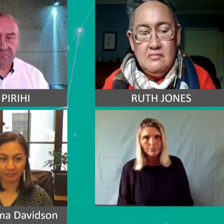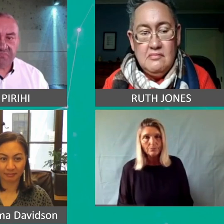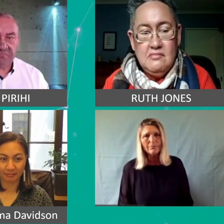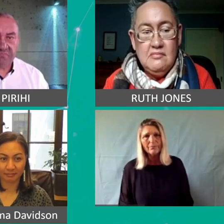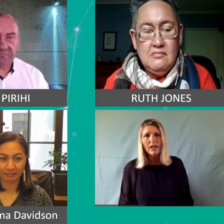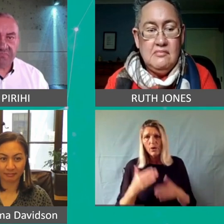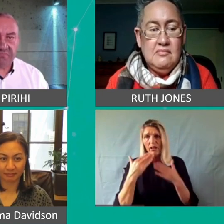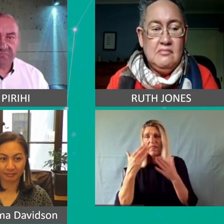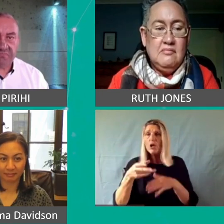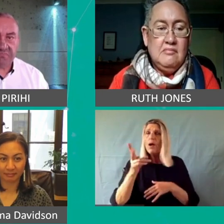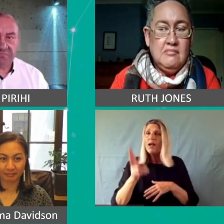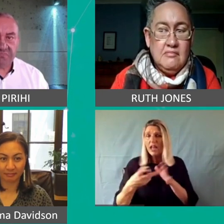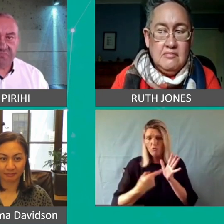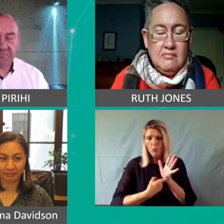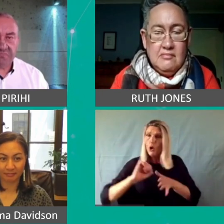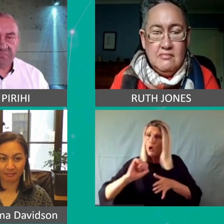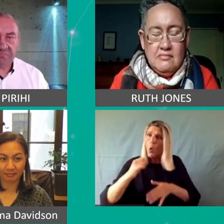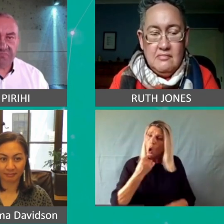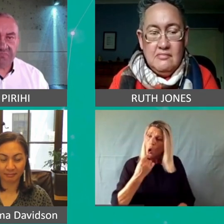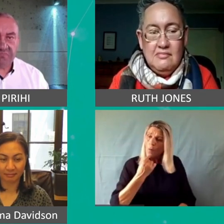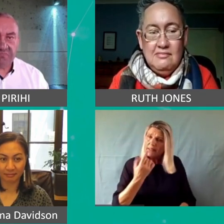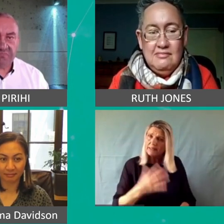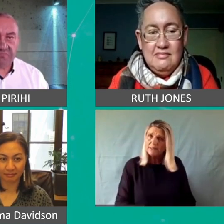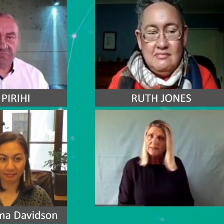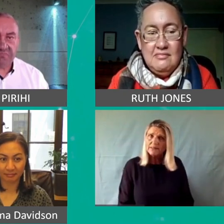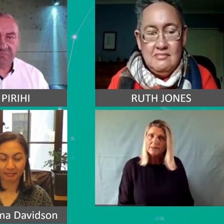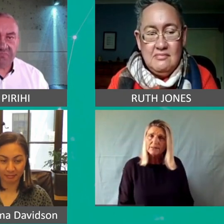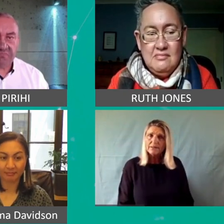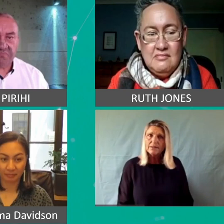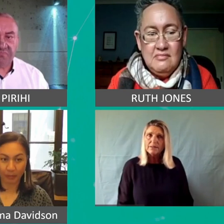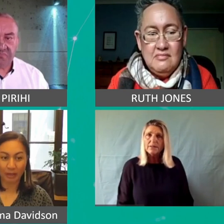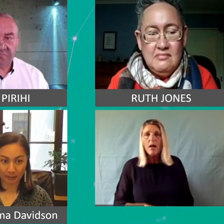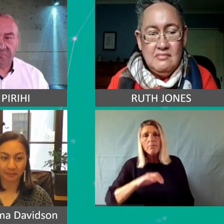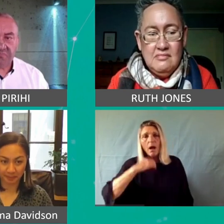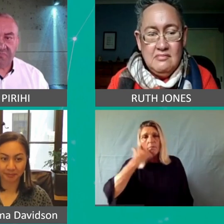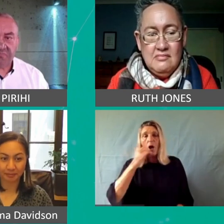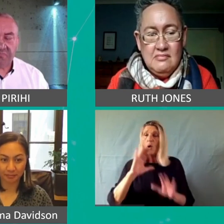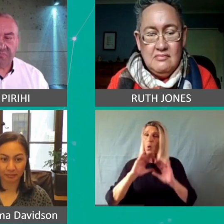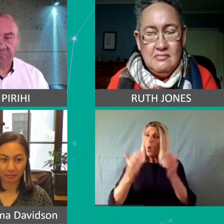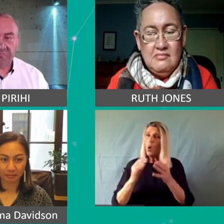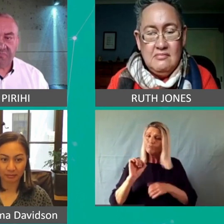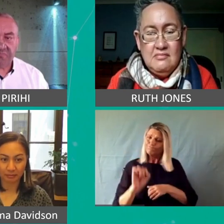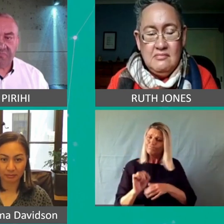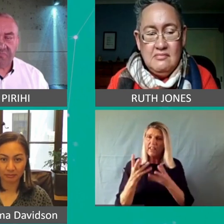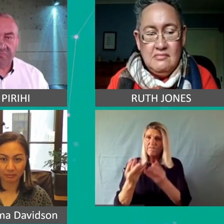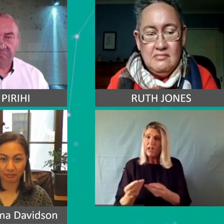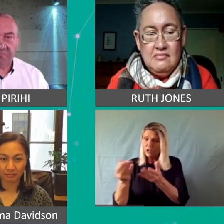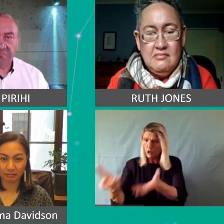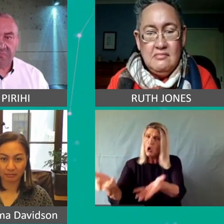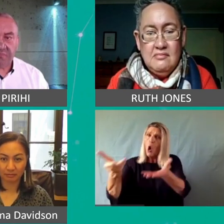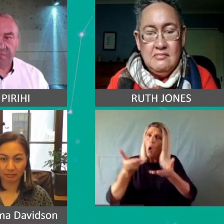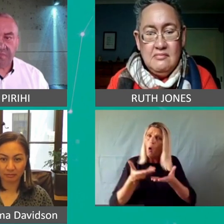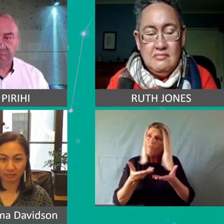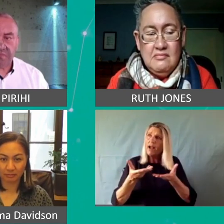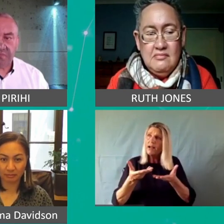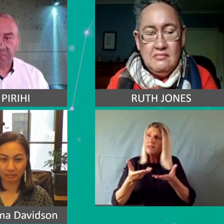your comments about the te ao Māori values that can be offered here to guide us into